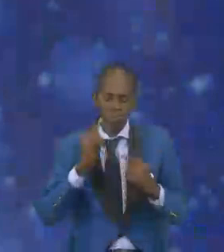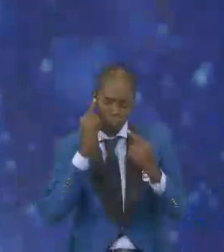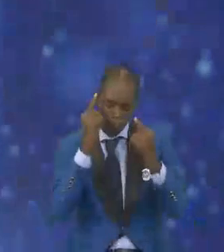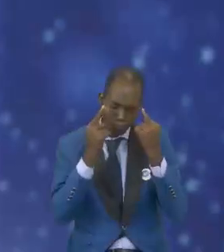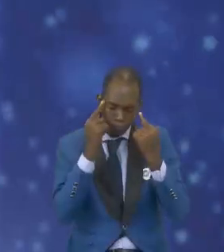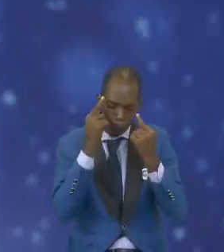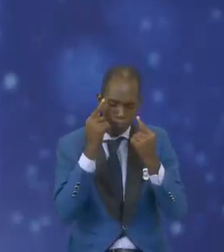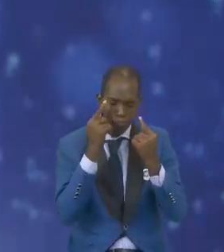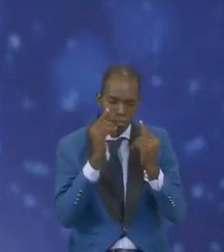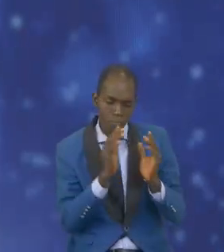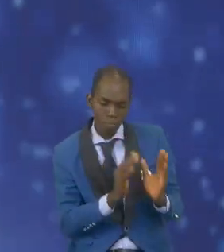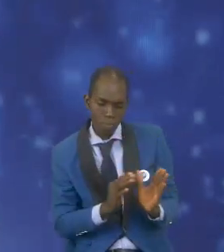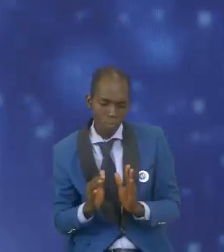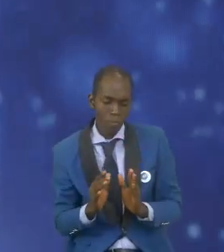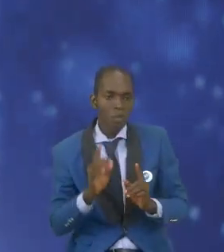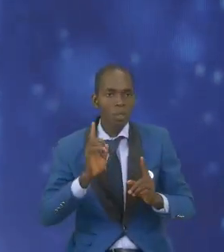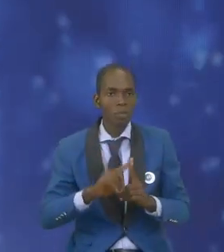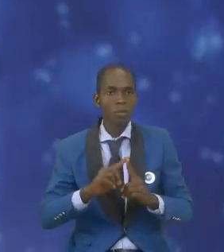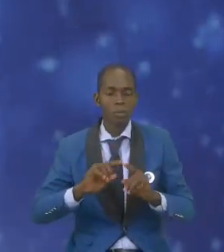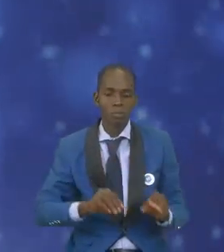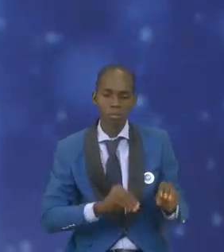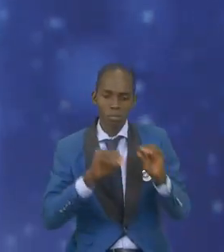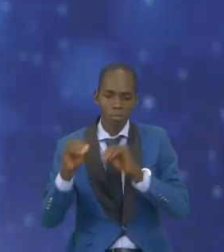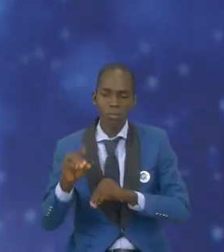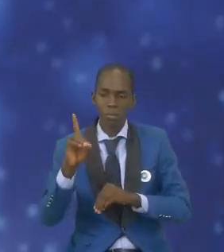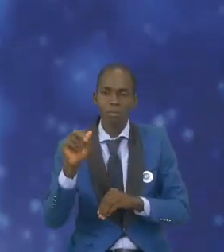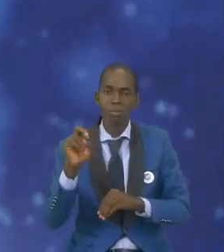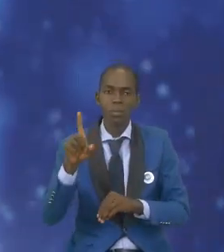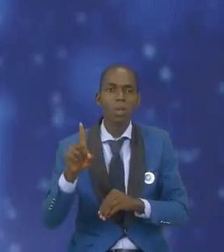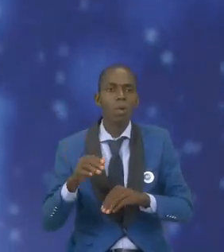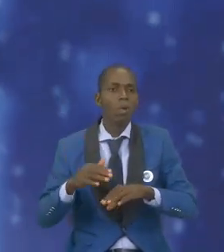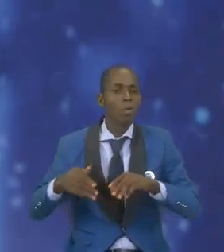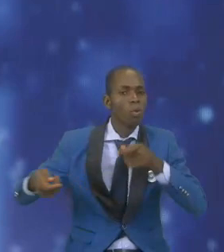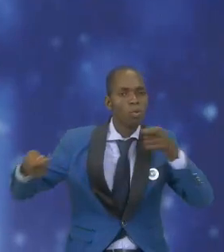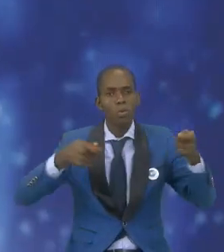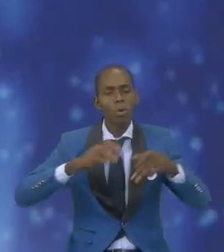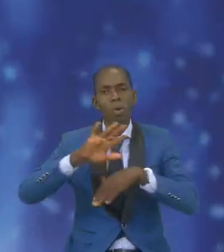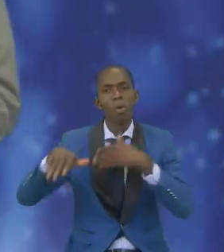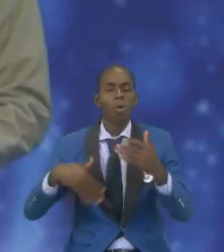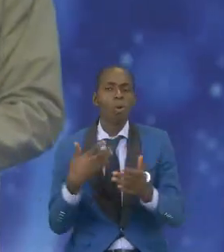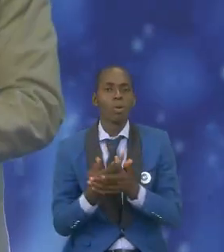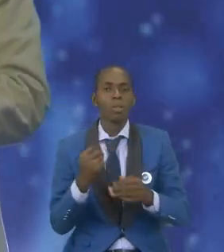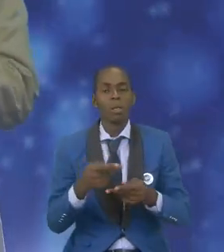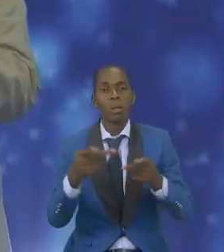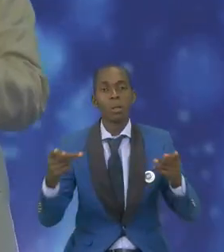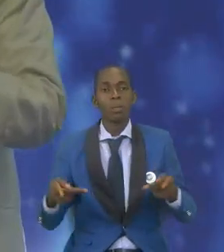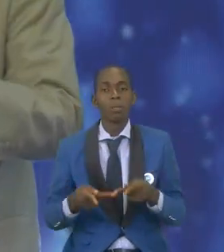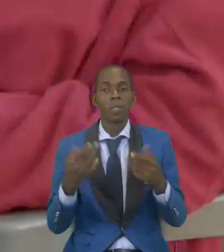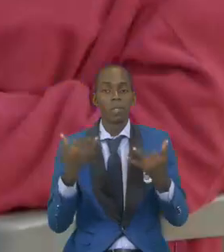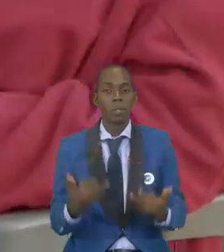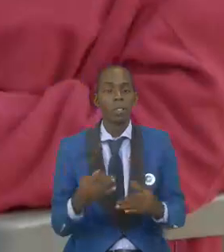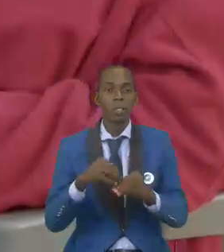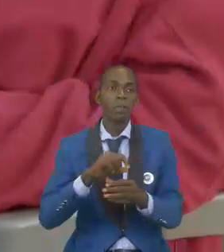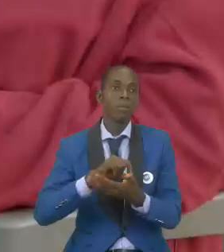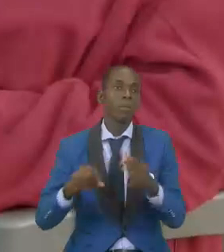to set him over the whole realm. Look at verse 4. In verse 4,